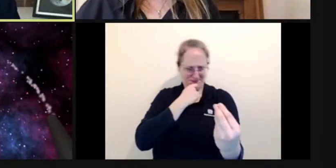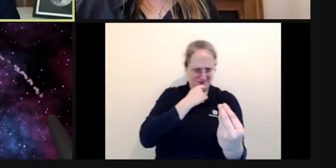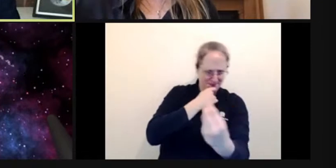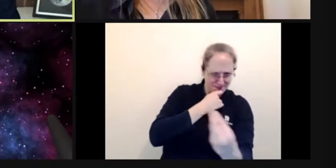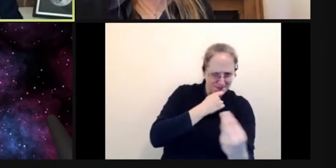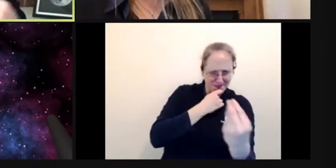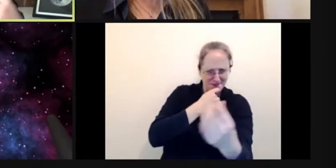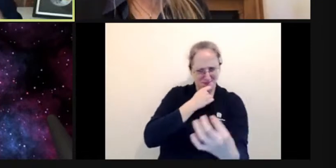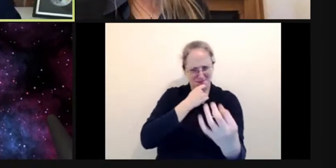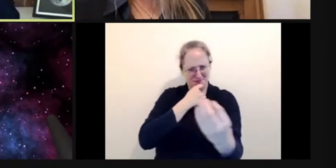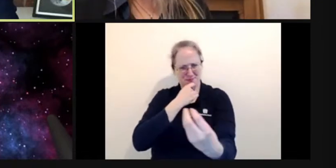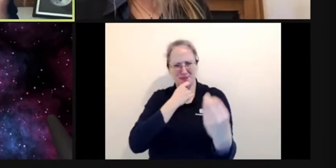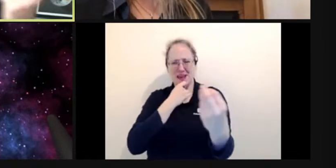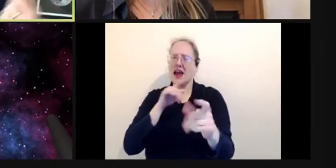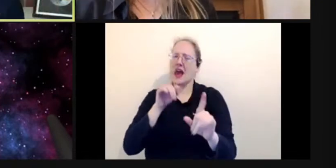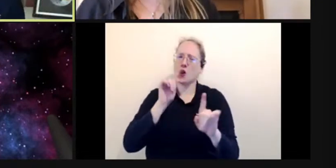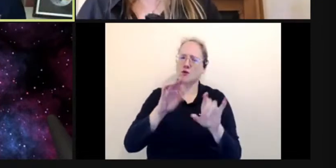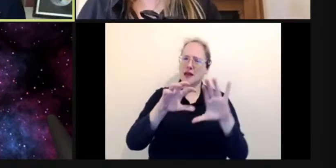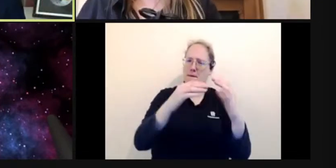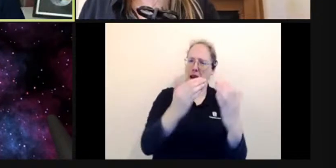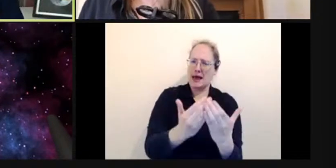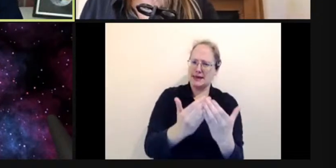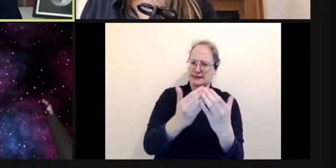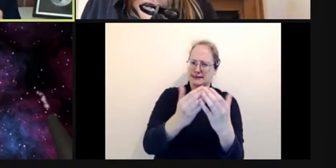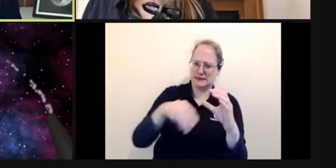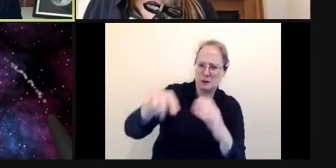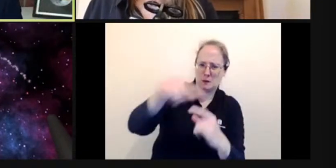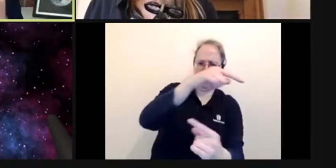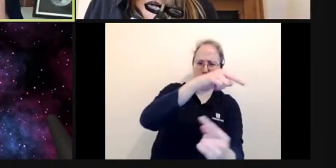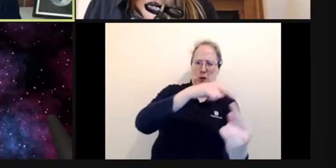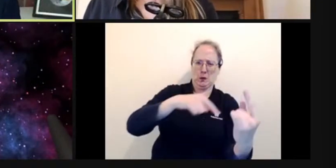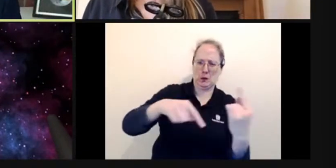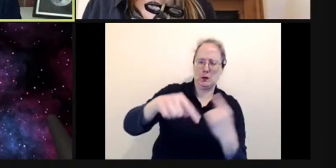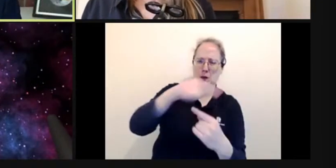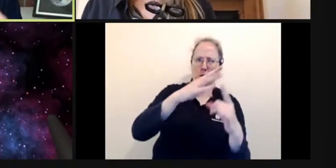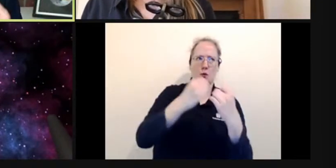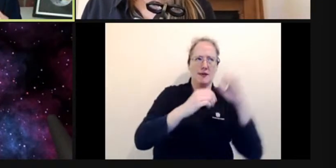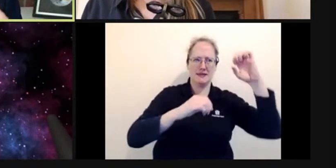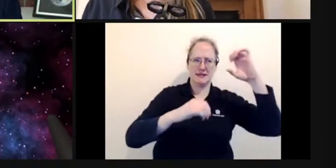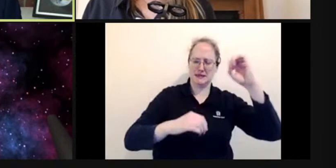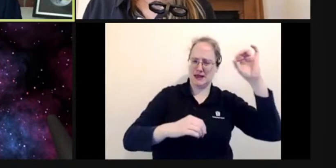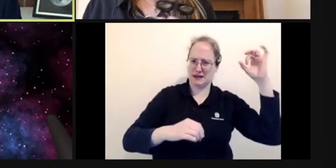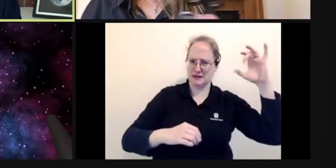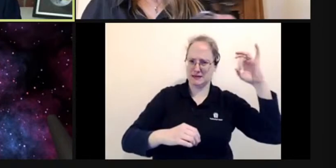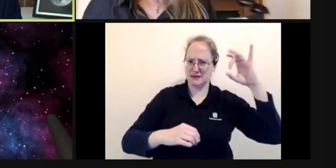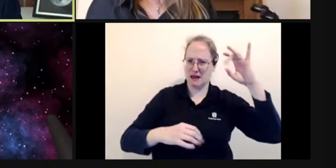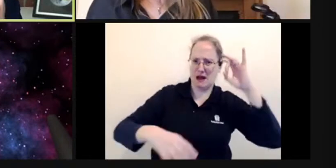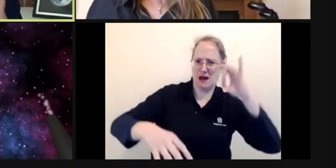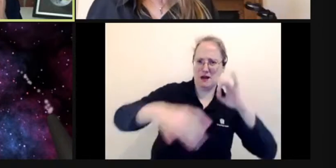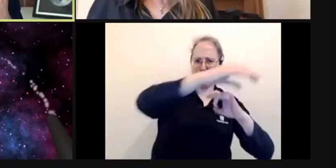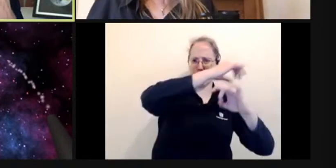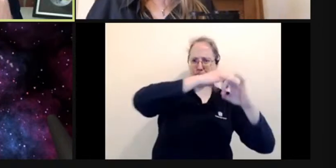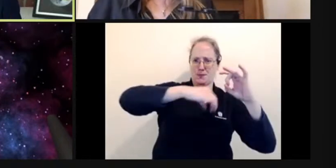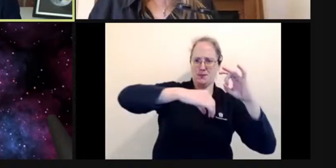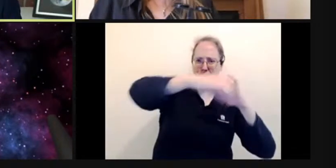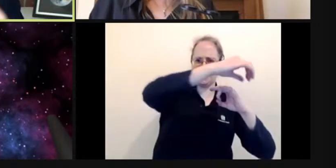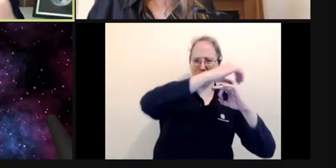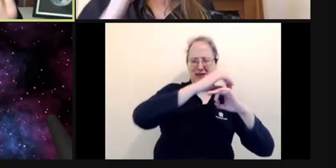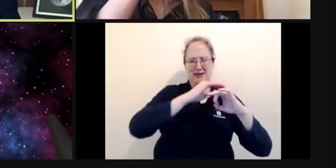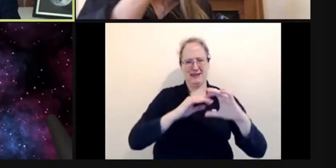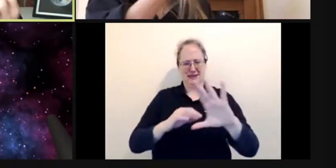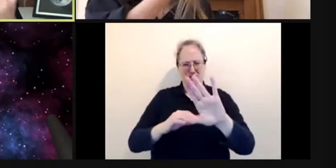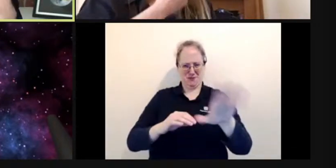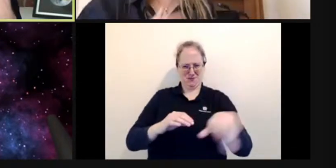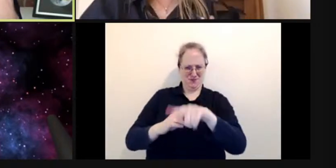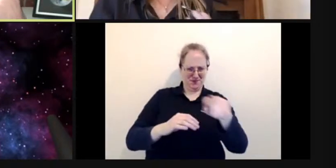around like a planet is pulled around the sun through that gravity. That is the black hole. So something with mass, because it